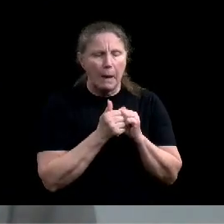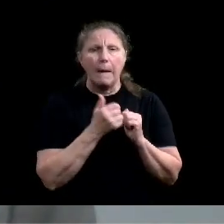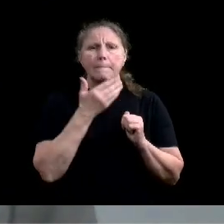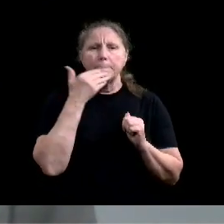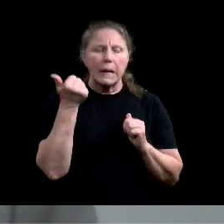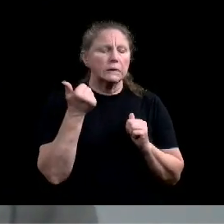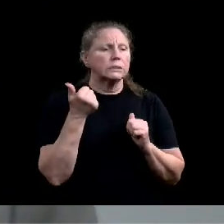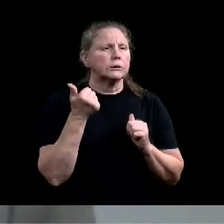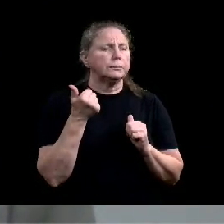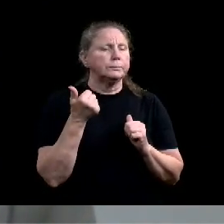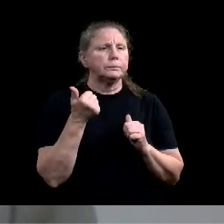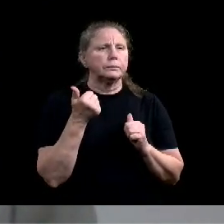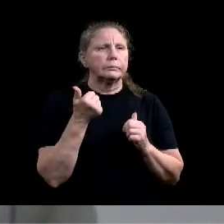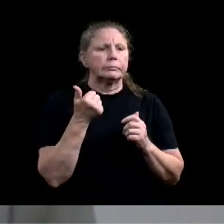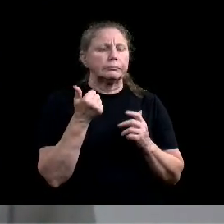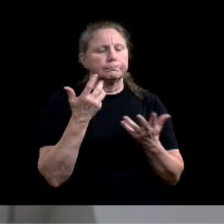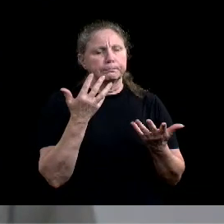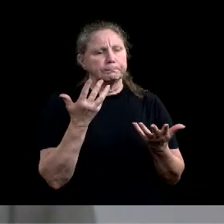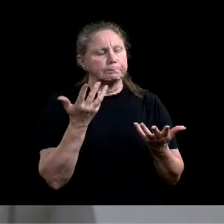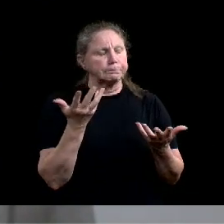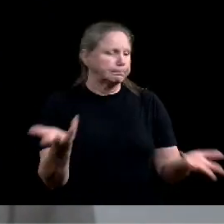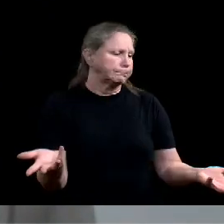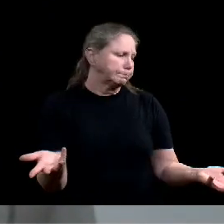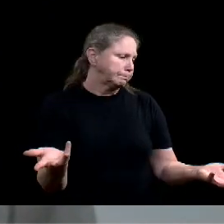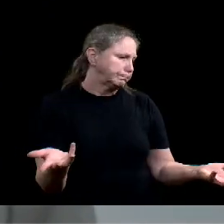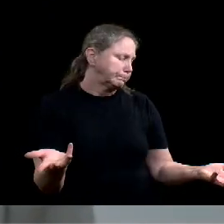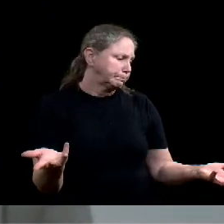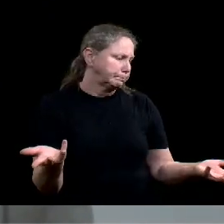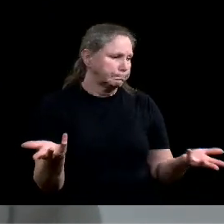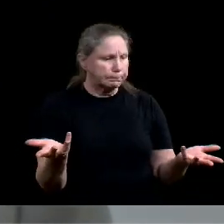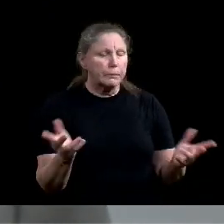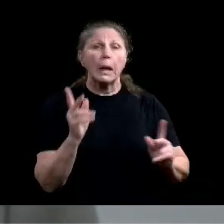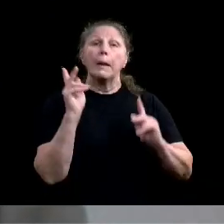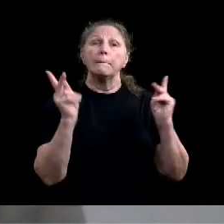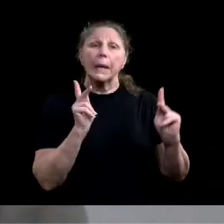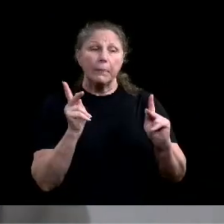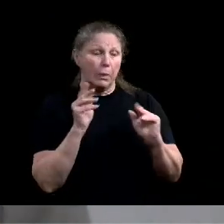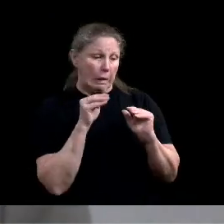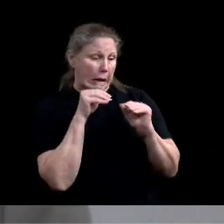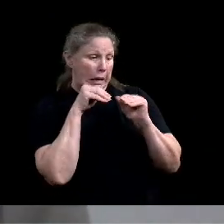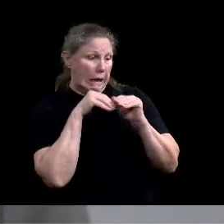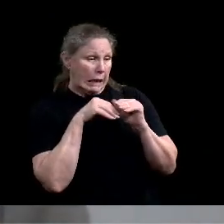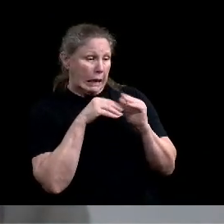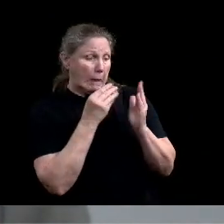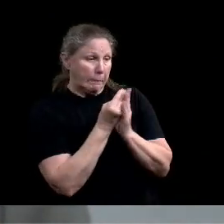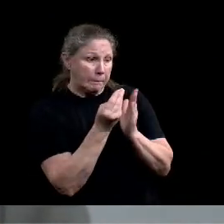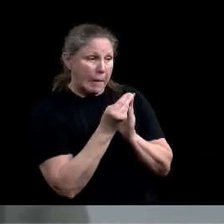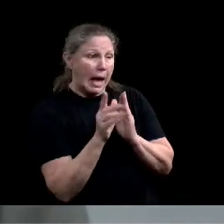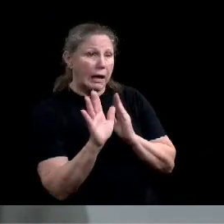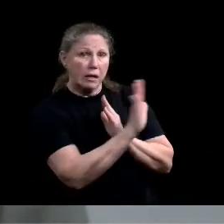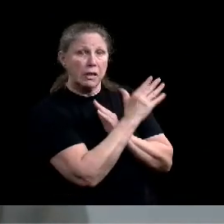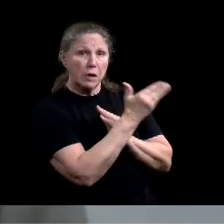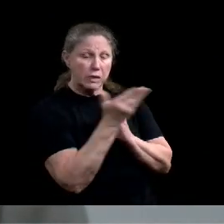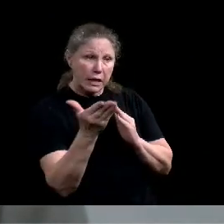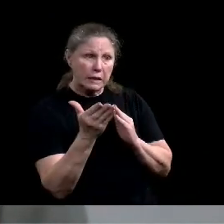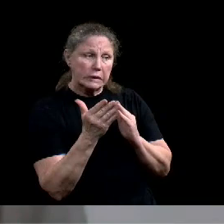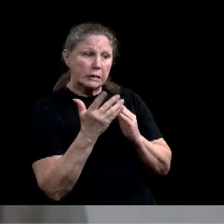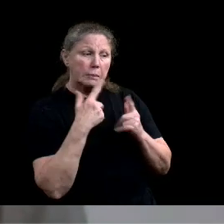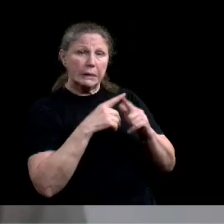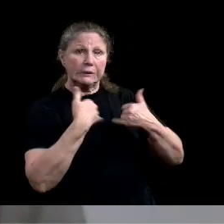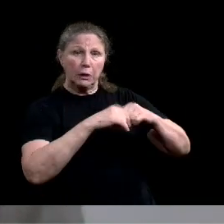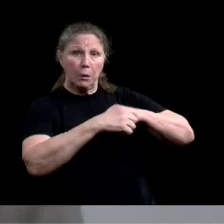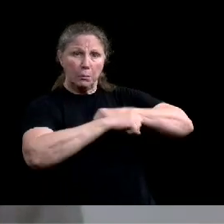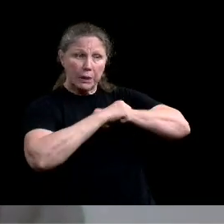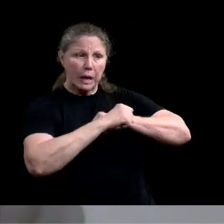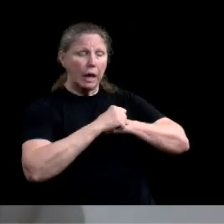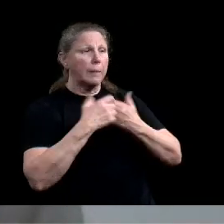how they would allow people to shop, but yet do that safely with social distancing. And of course, the